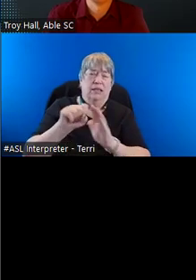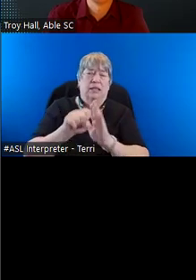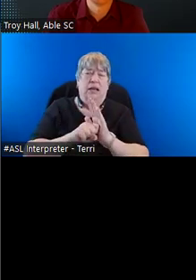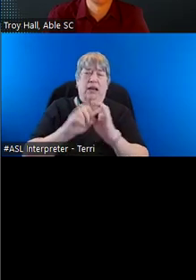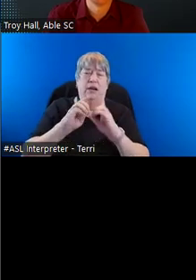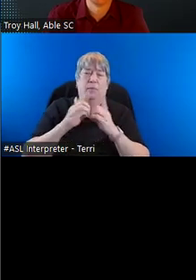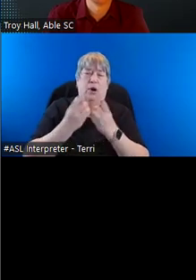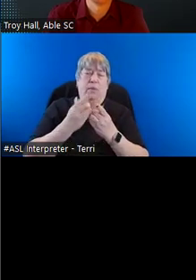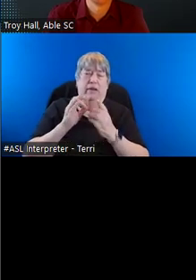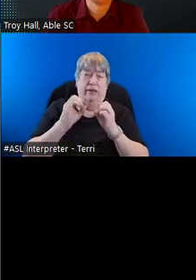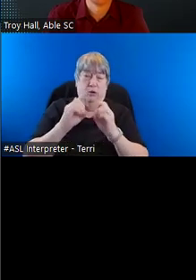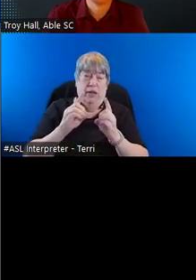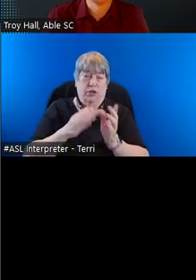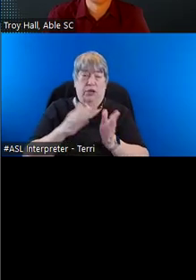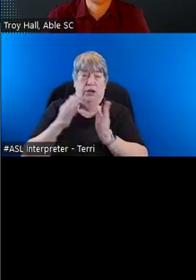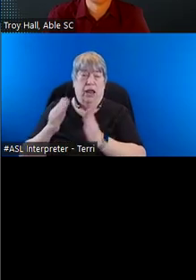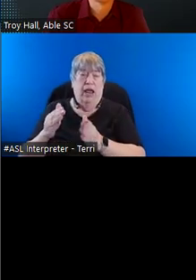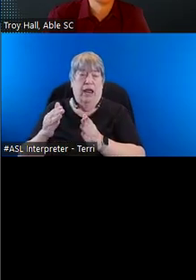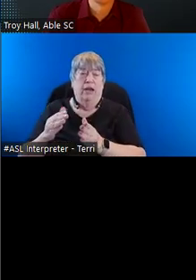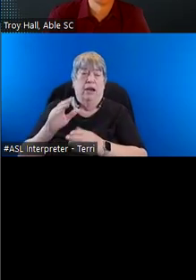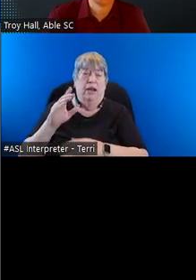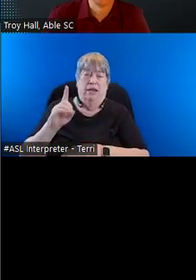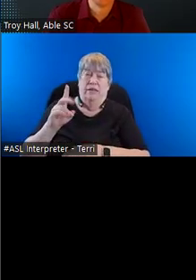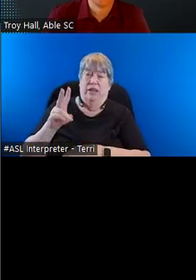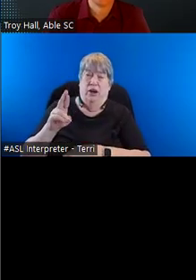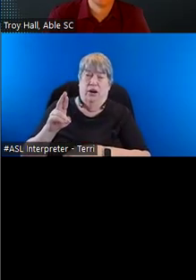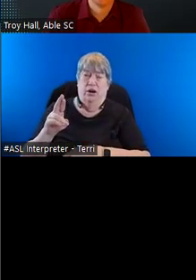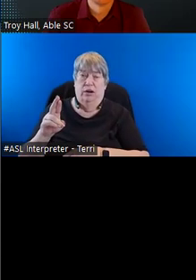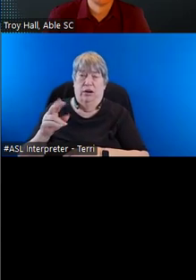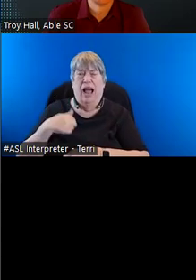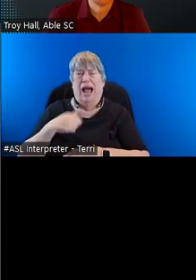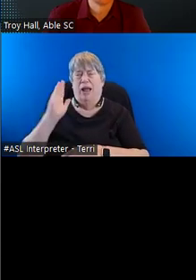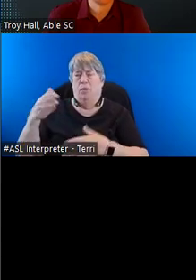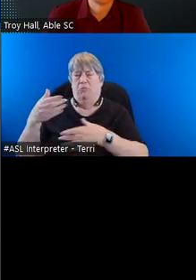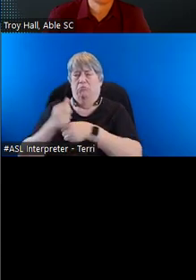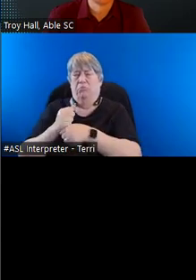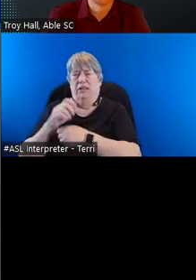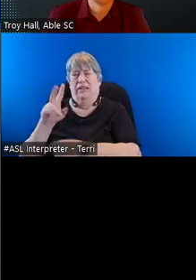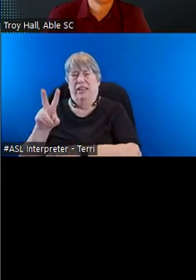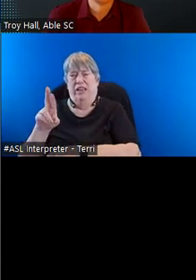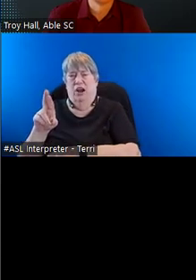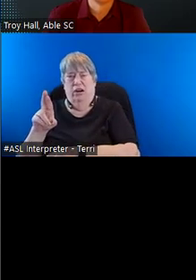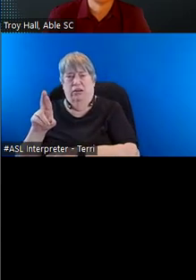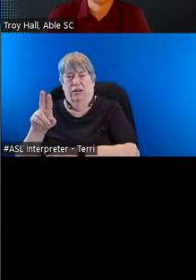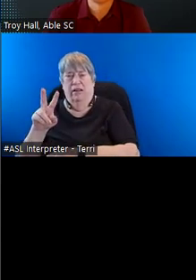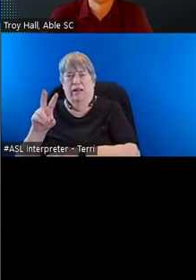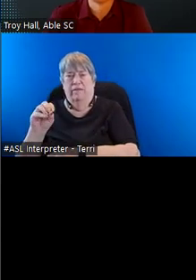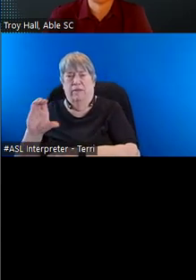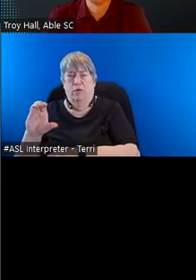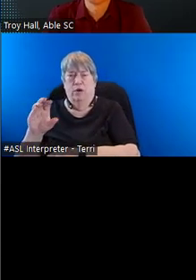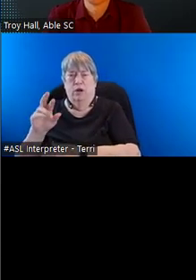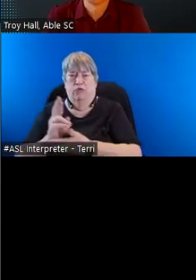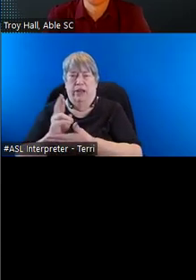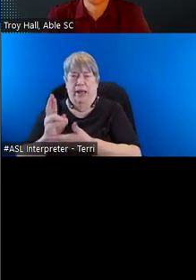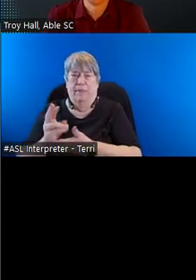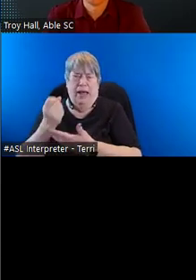vocational rehabilitation agencies. I'm going to use the phrase VR for those agencies. I understand that from a lot of different